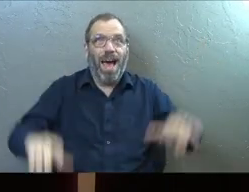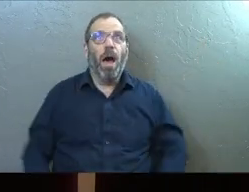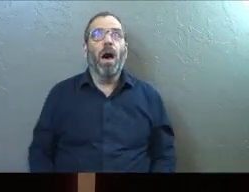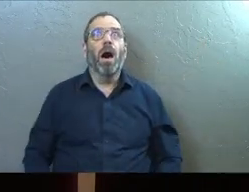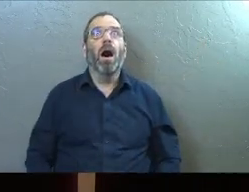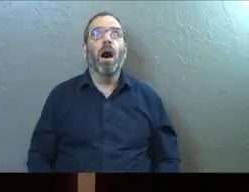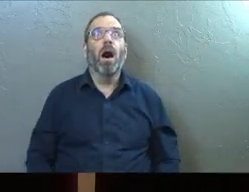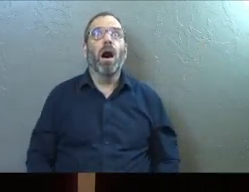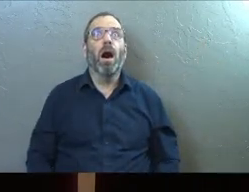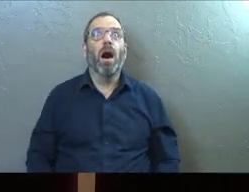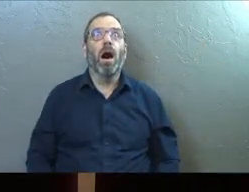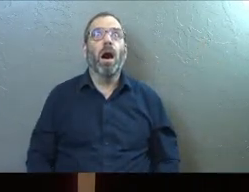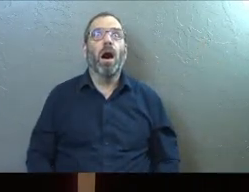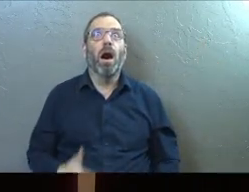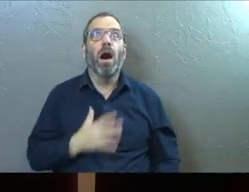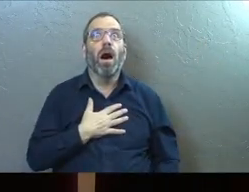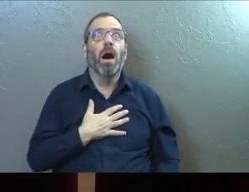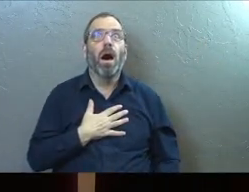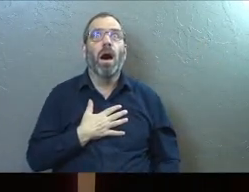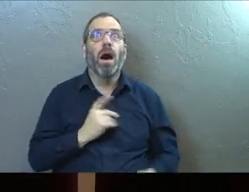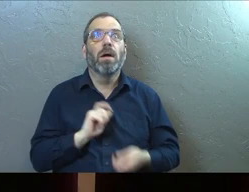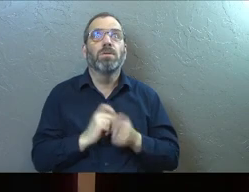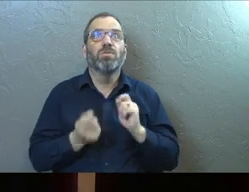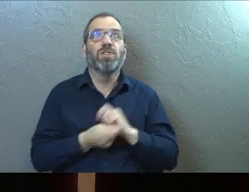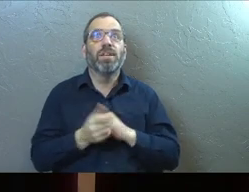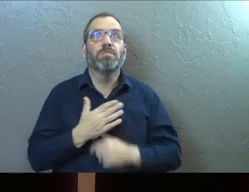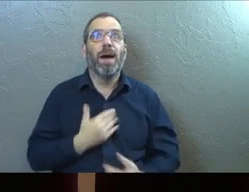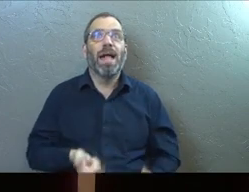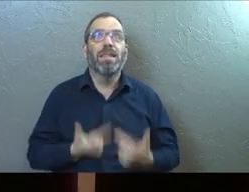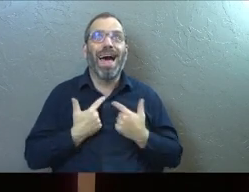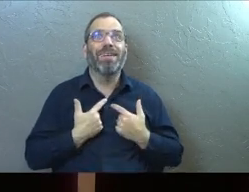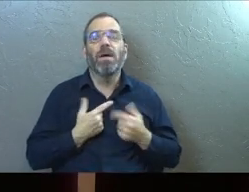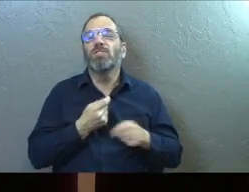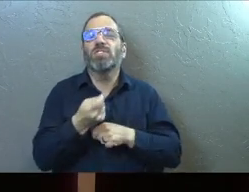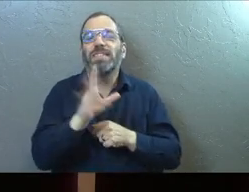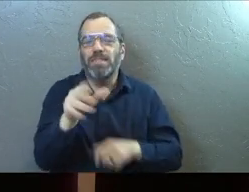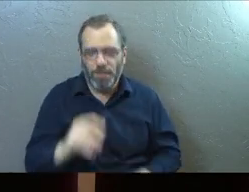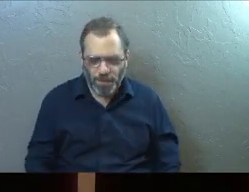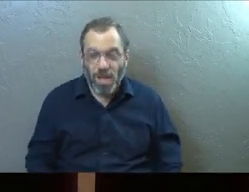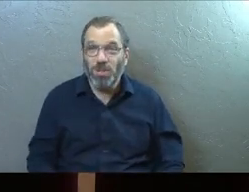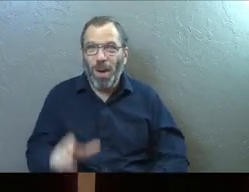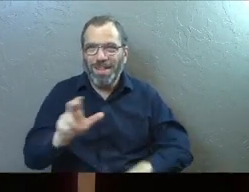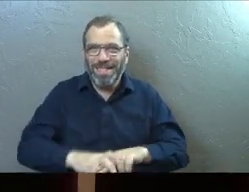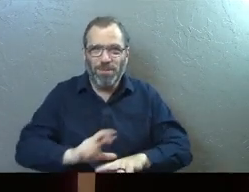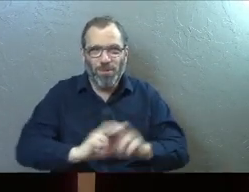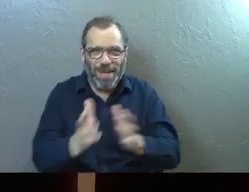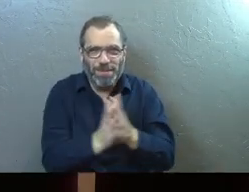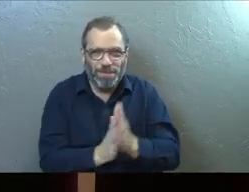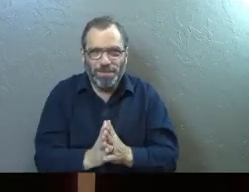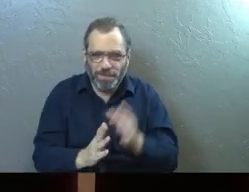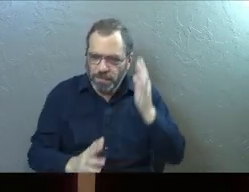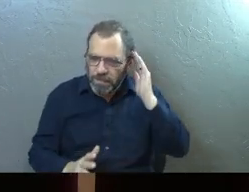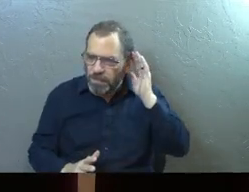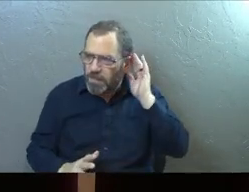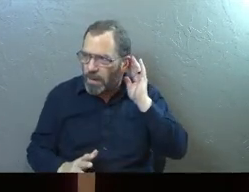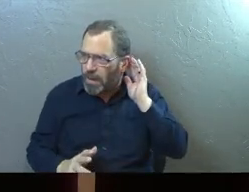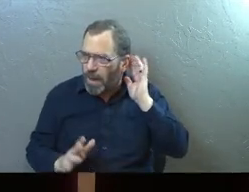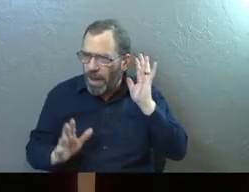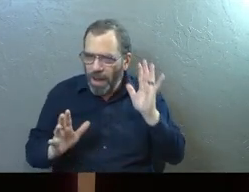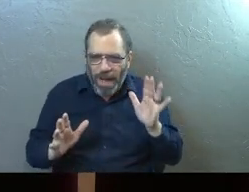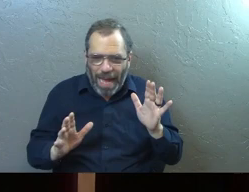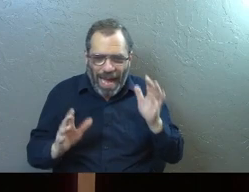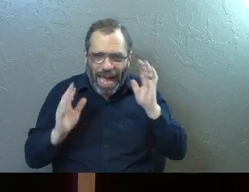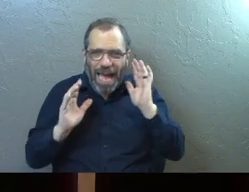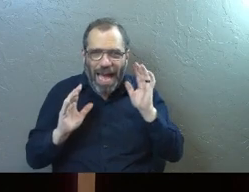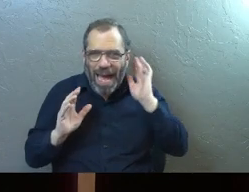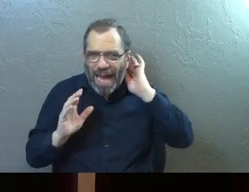life forever. Not really, but I remember thinking, sitting, like, getting ready to watch the movie. I was like, in a weird way, without